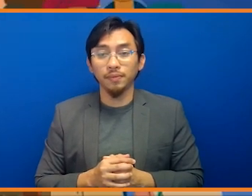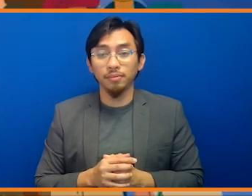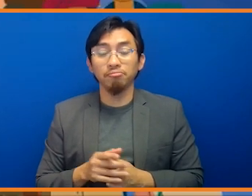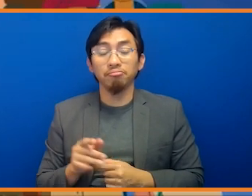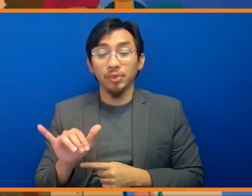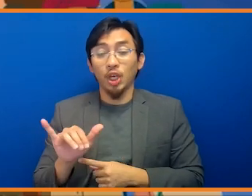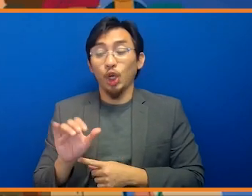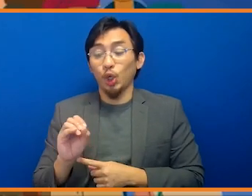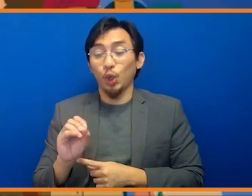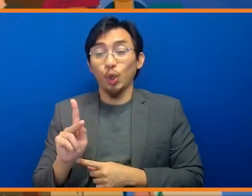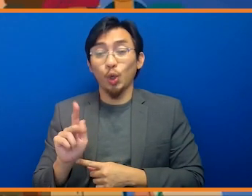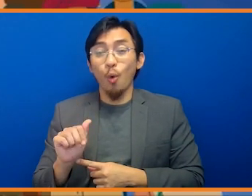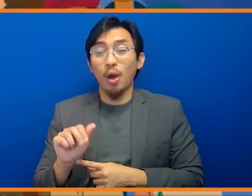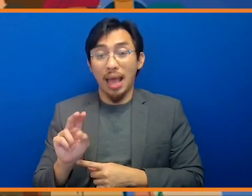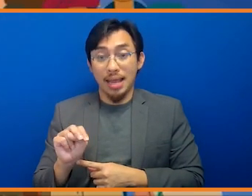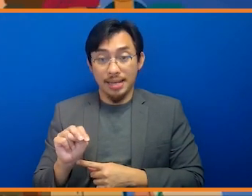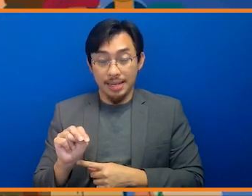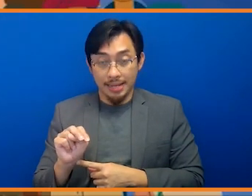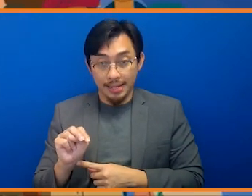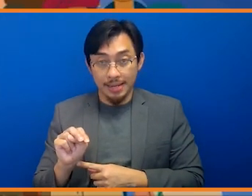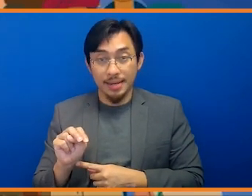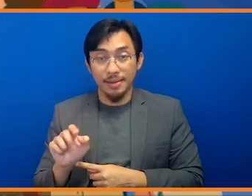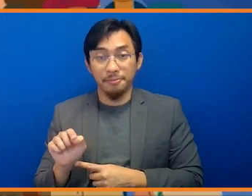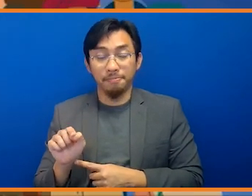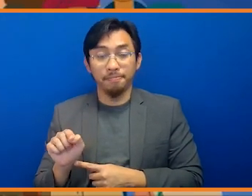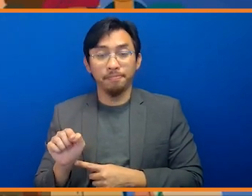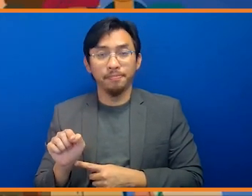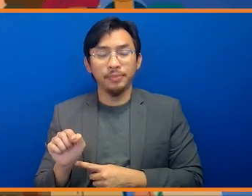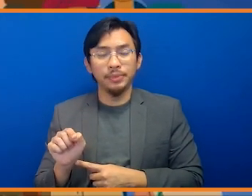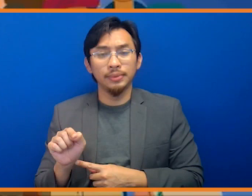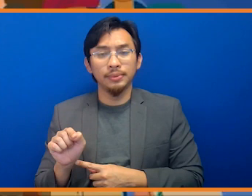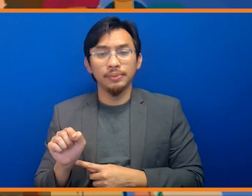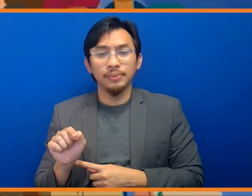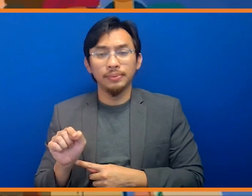This yokan was